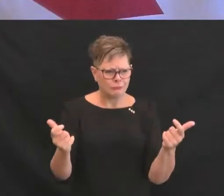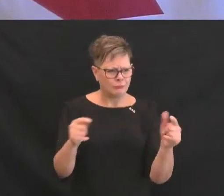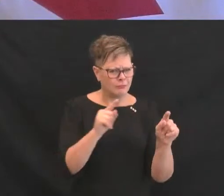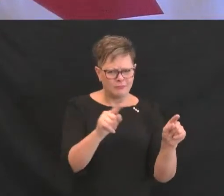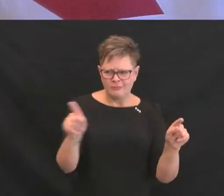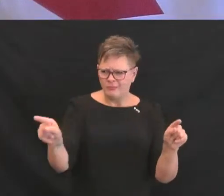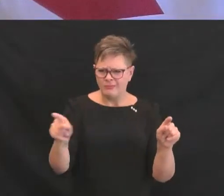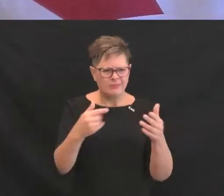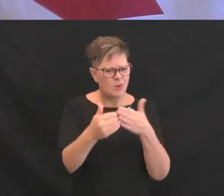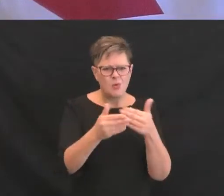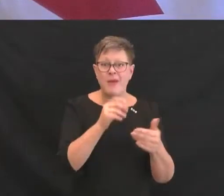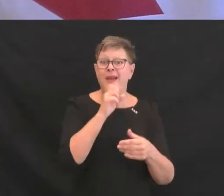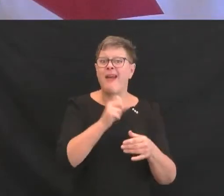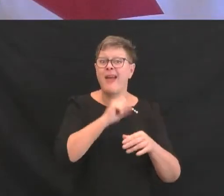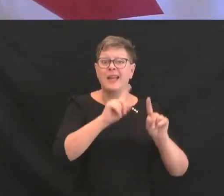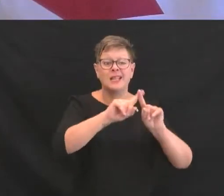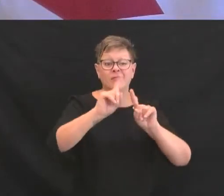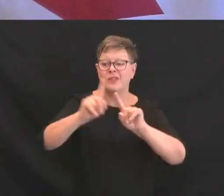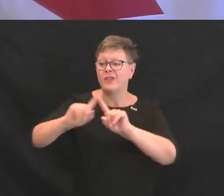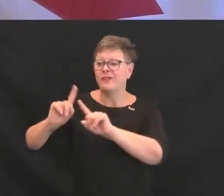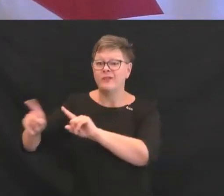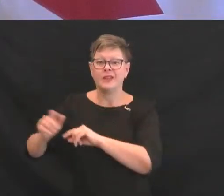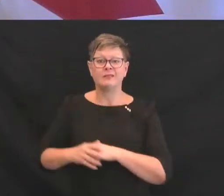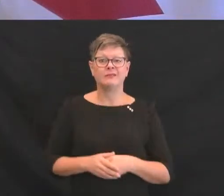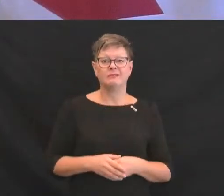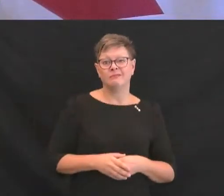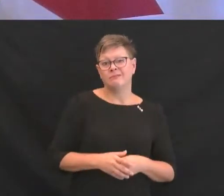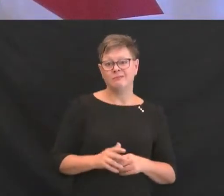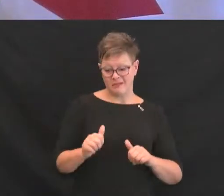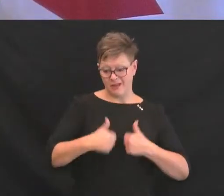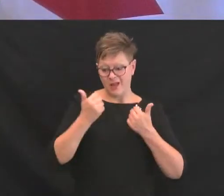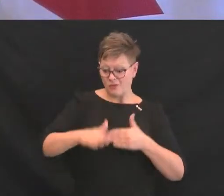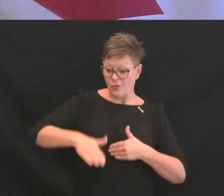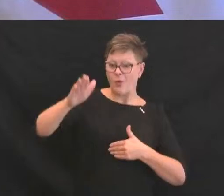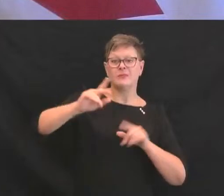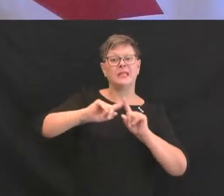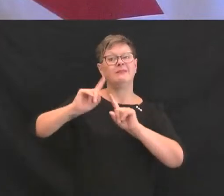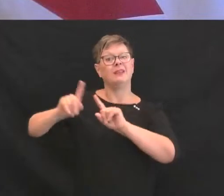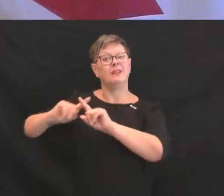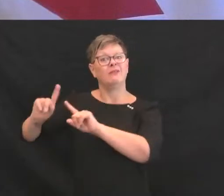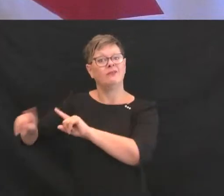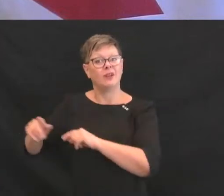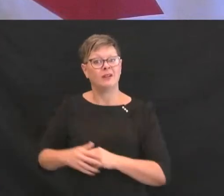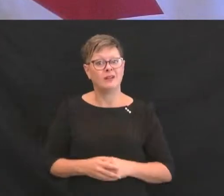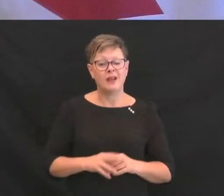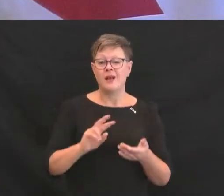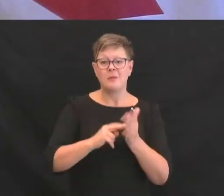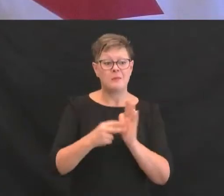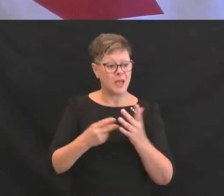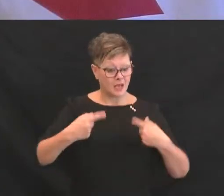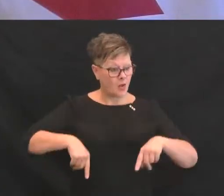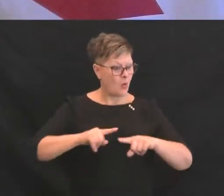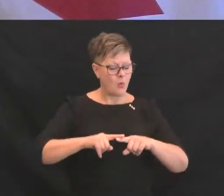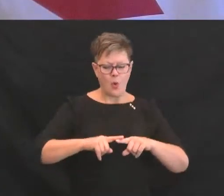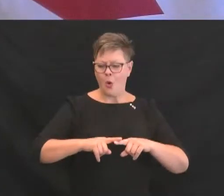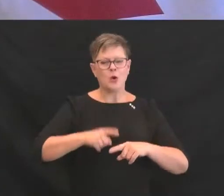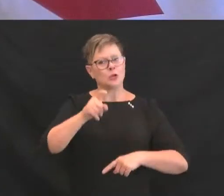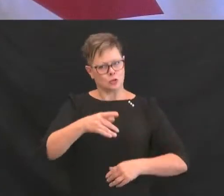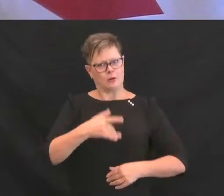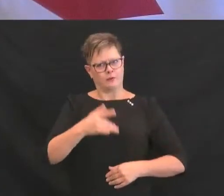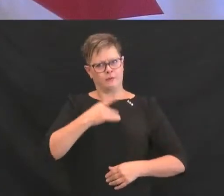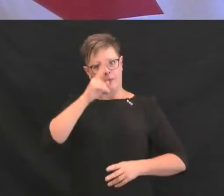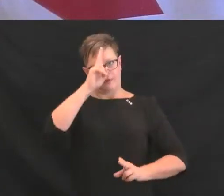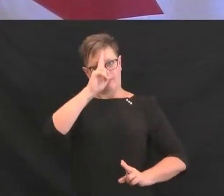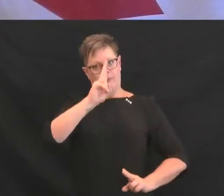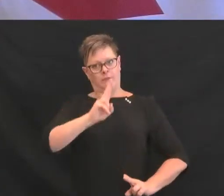their age differences, despite their background differences, we are all honored to be in such company that